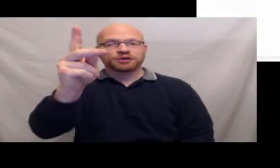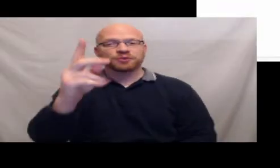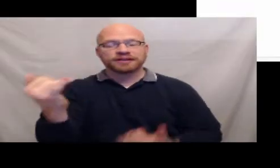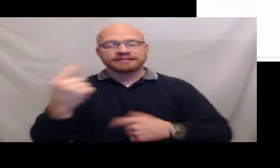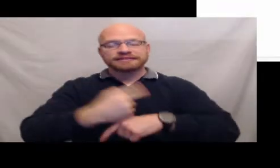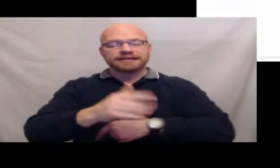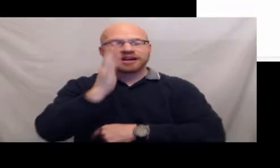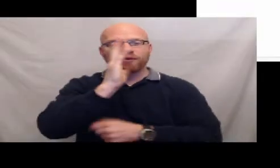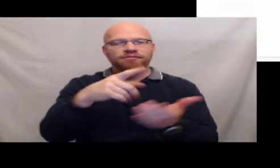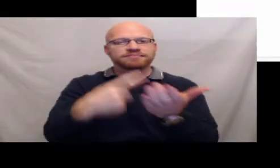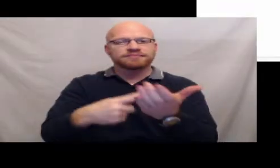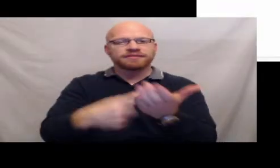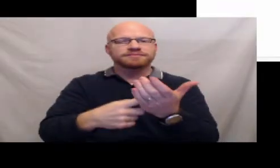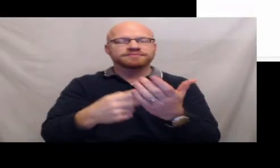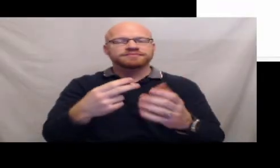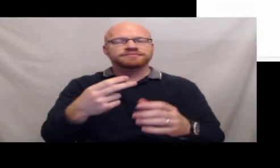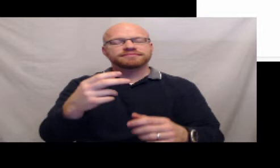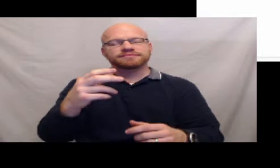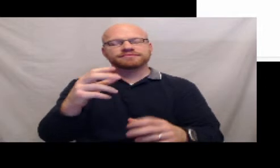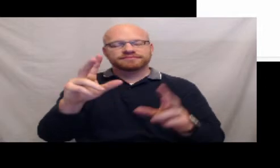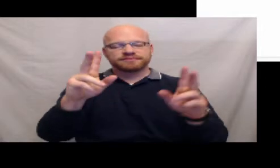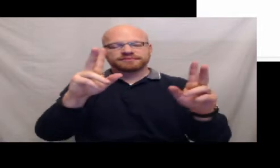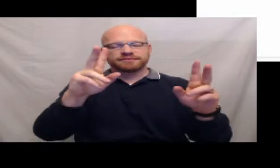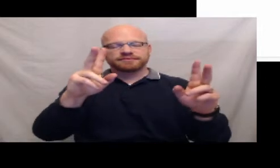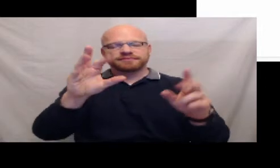Hello, okay. Today we're going to talk about